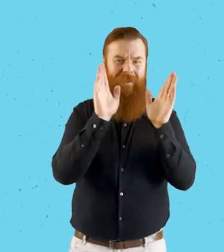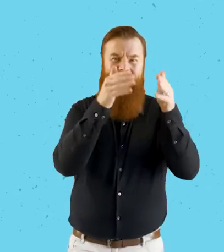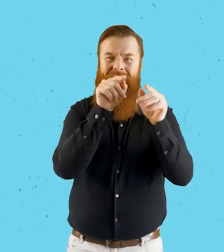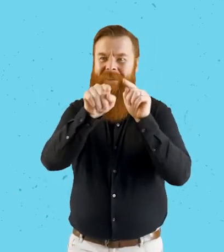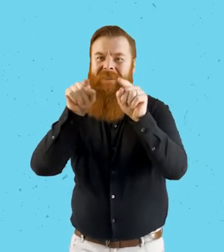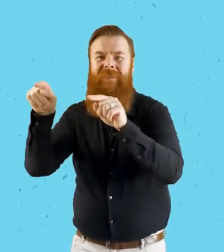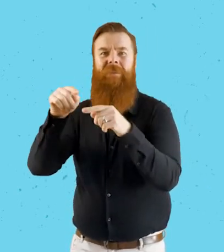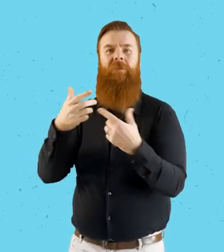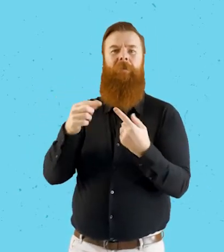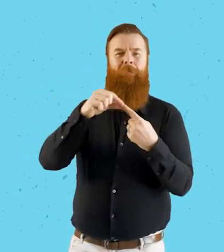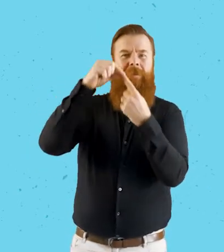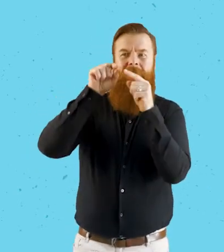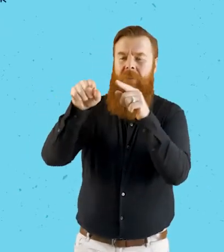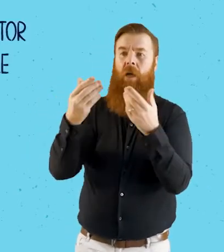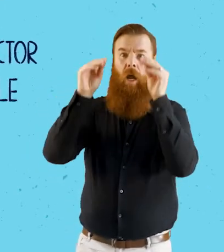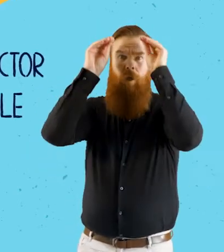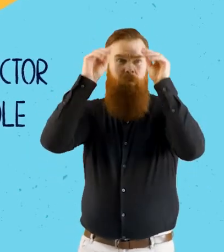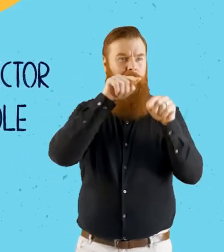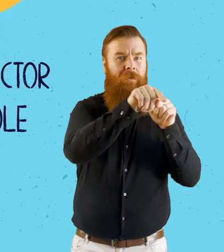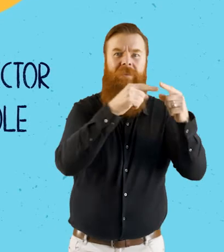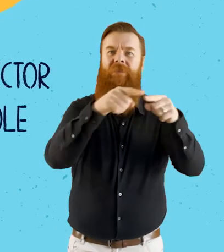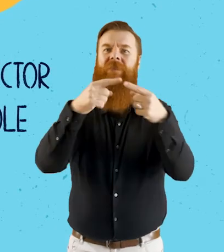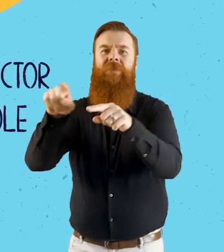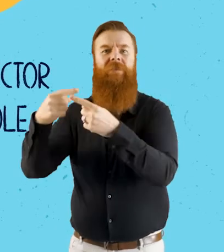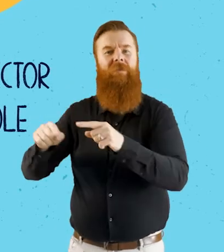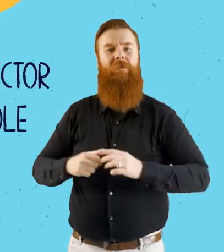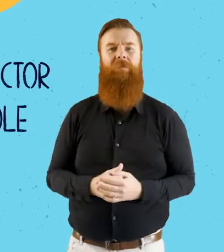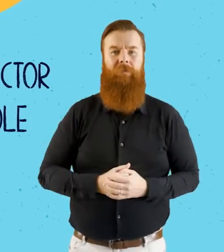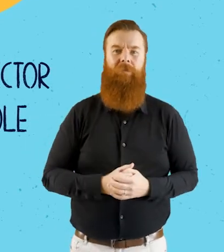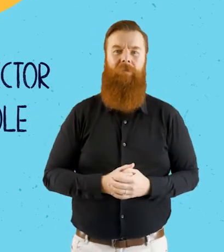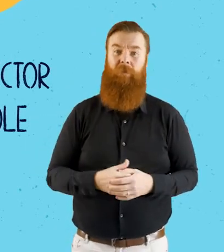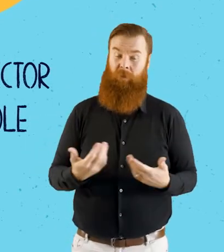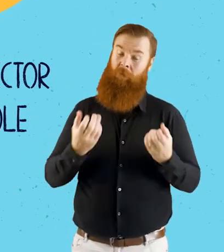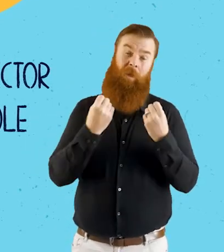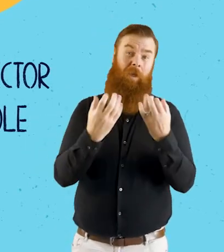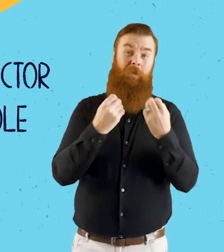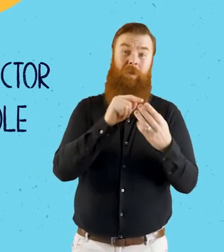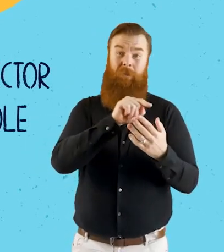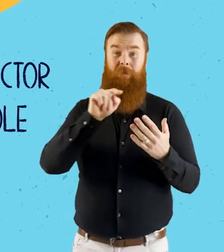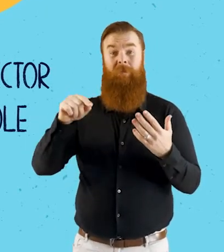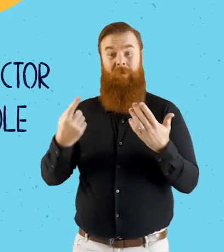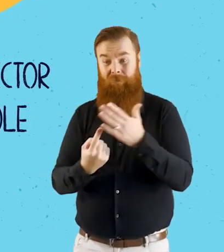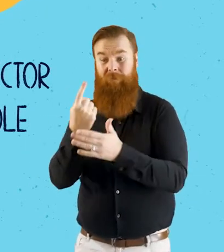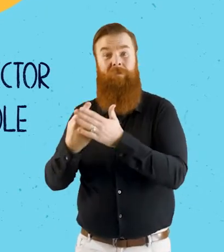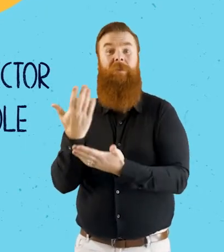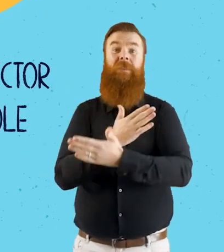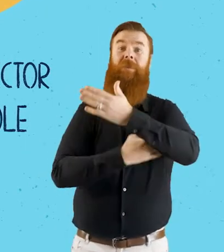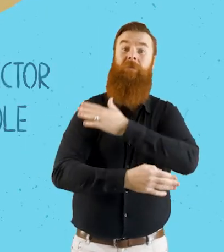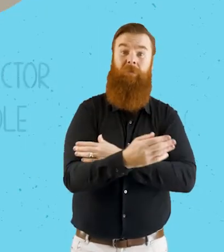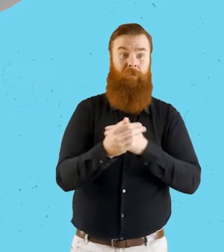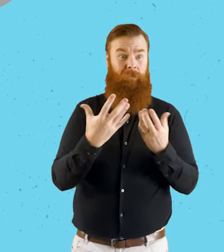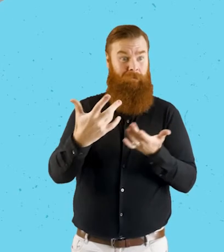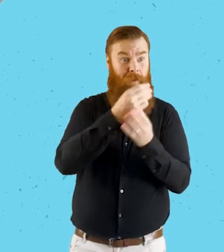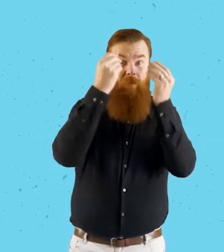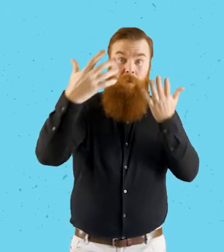specific region, at a particular grade level, or the education sector as a whole. Often, the absence